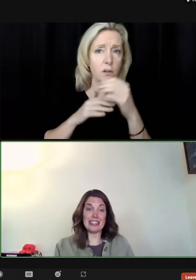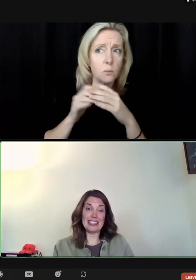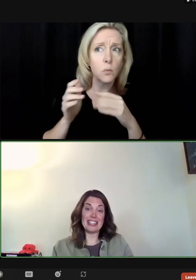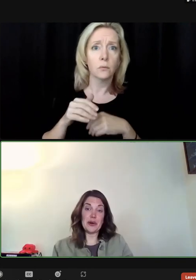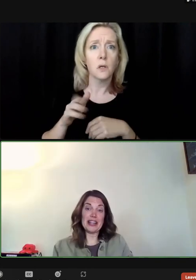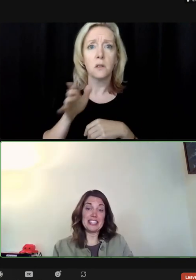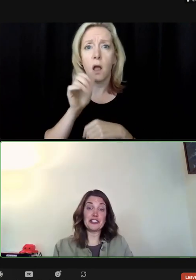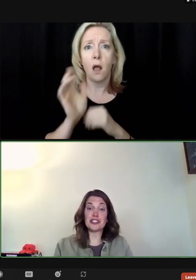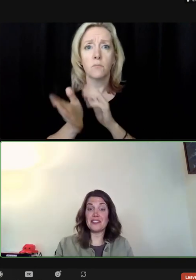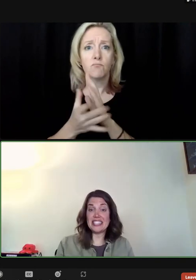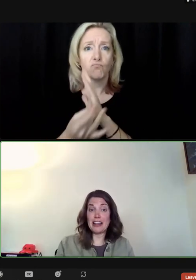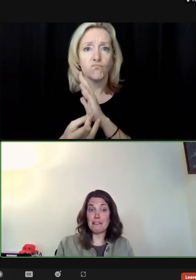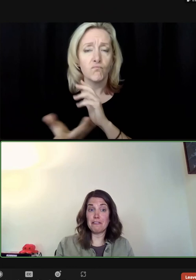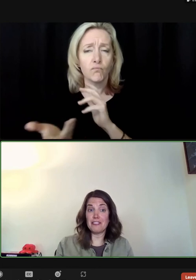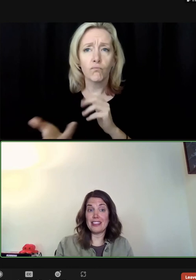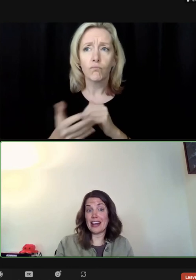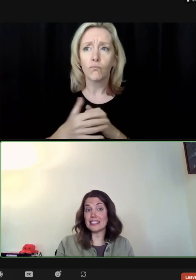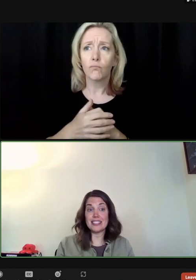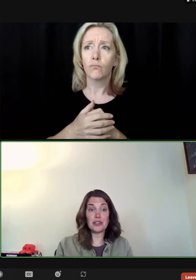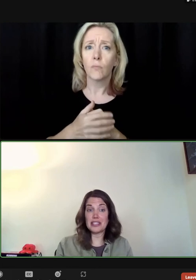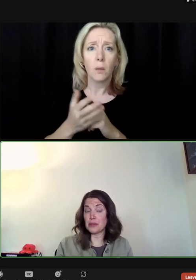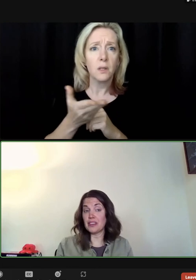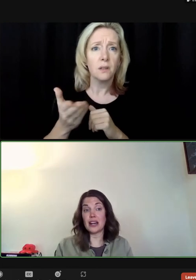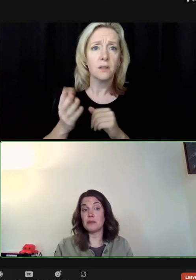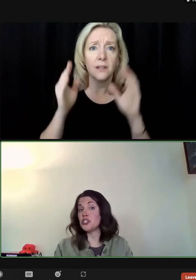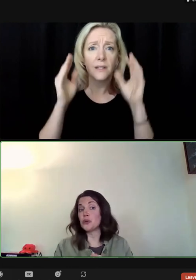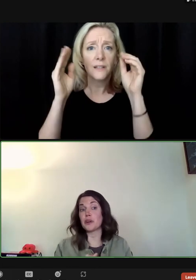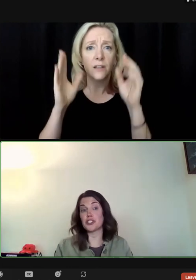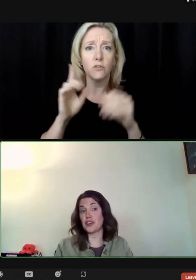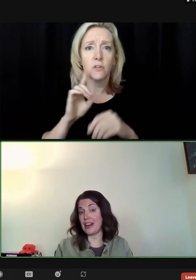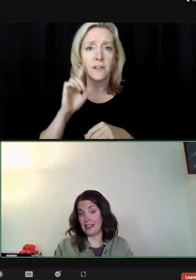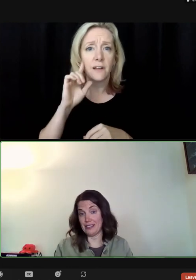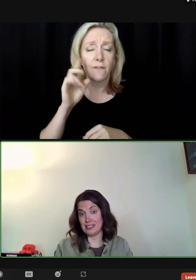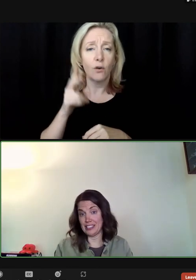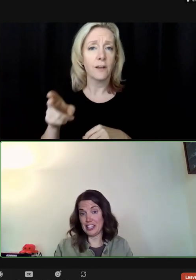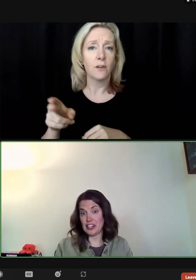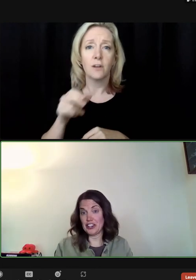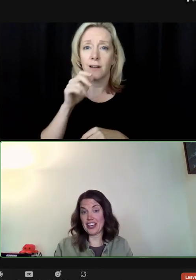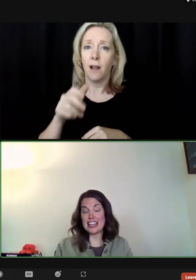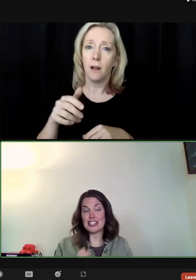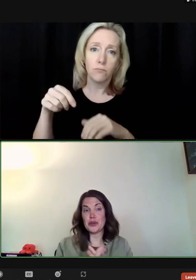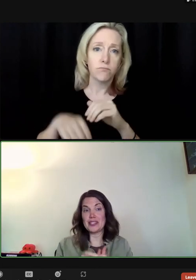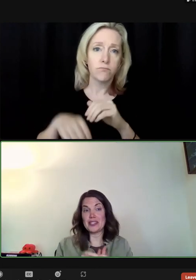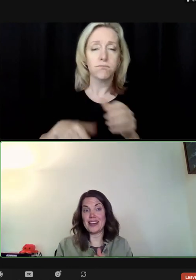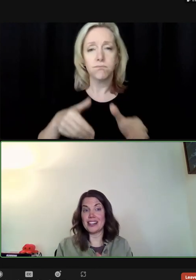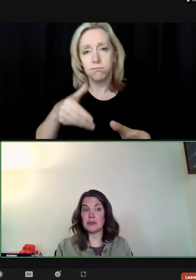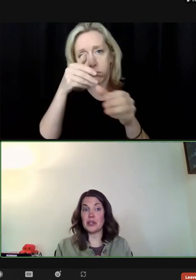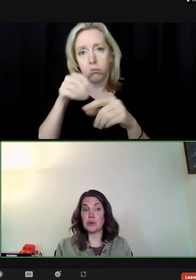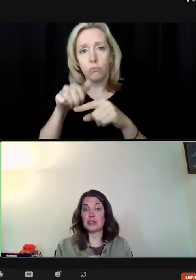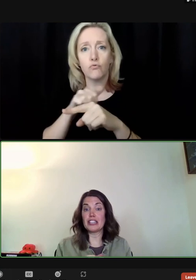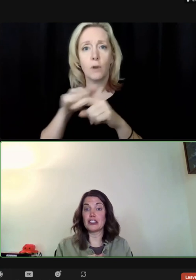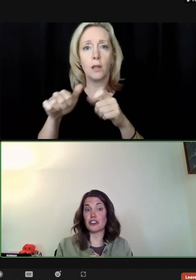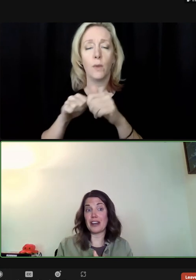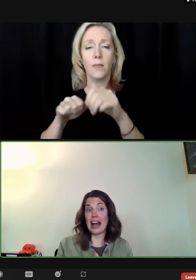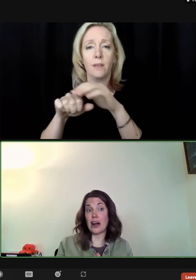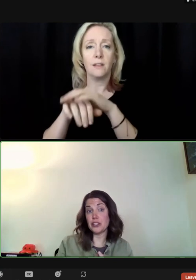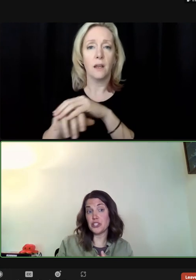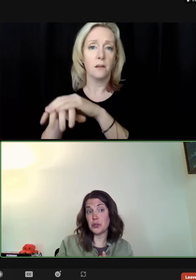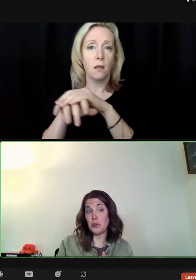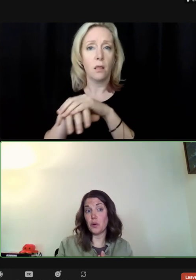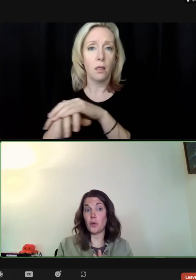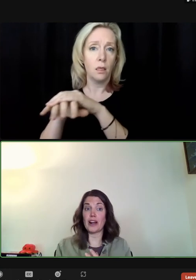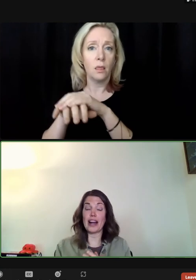lot. We're not really, as teachers of the deaf, that's not really something that comes into our training, right? So it's not something that we really